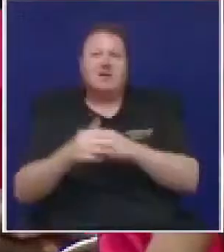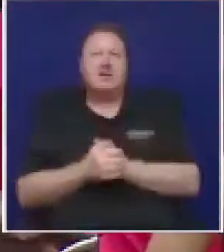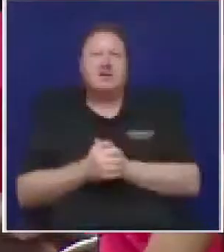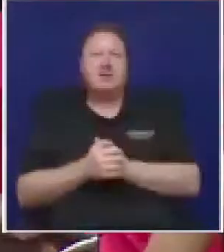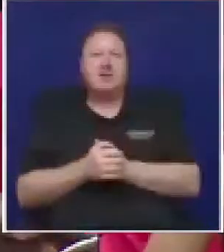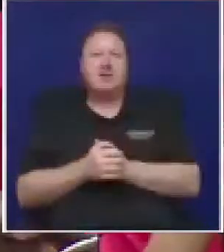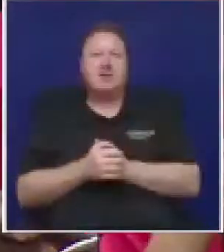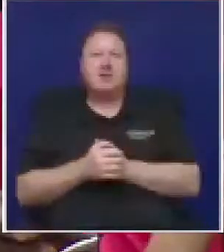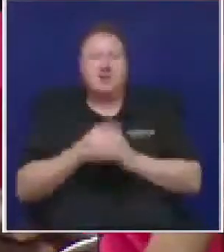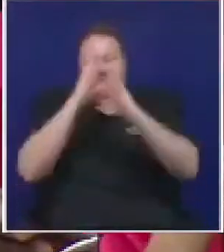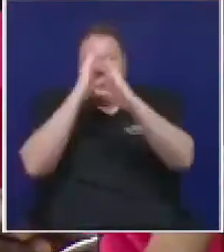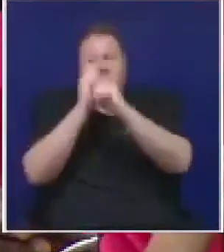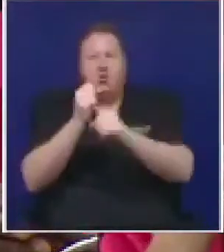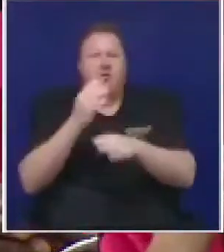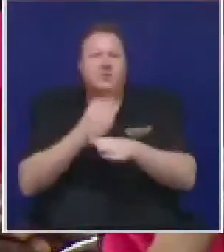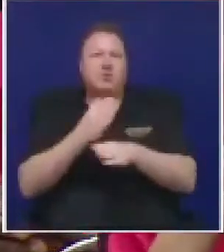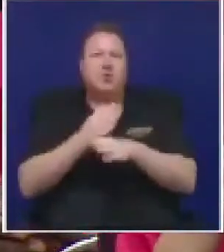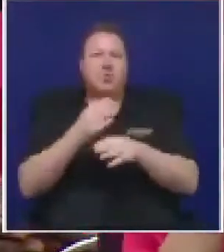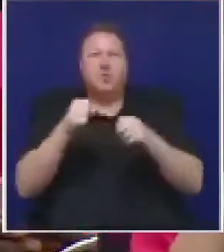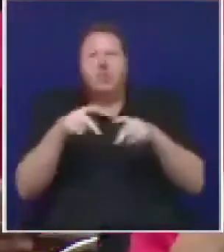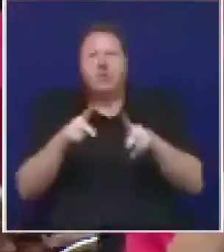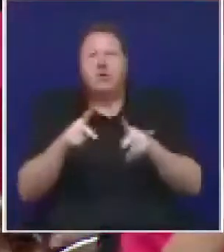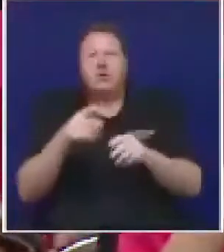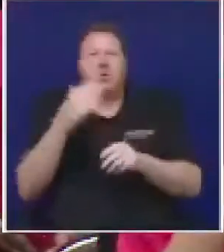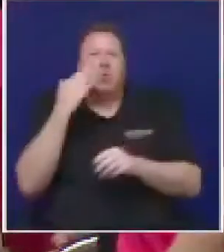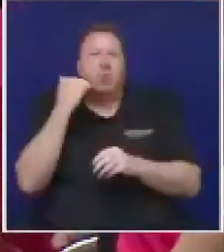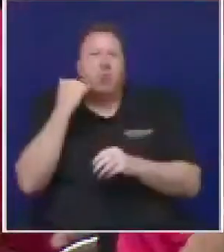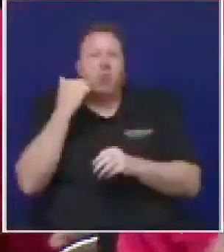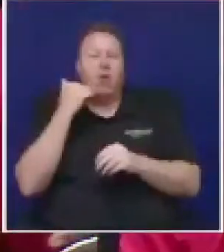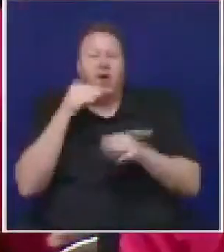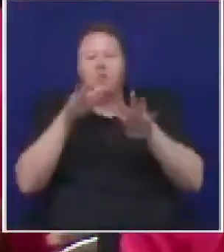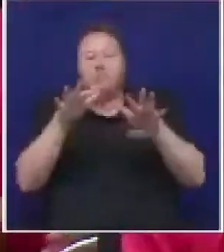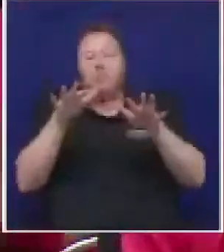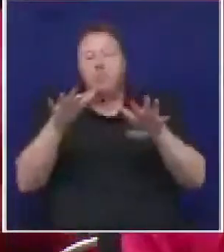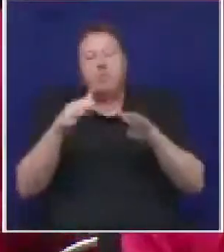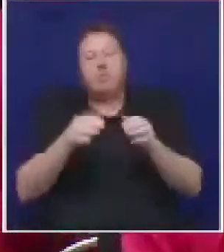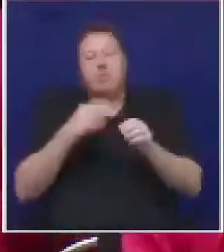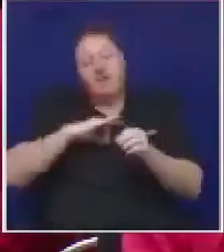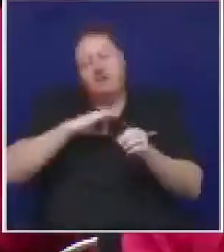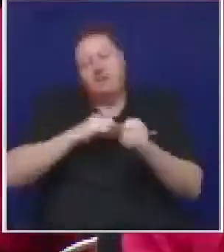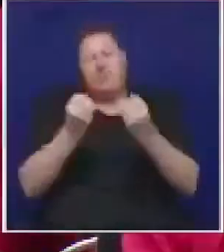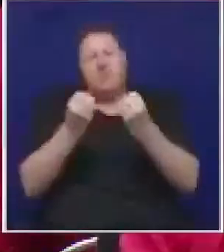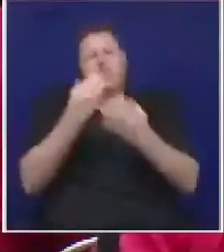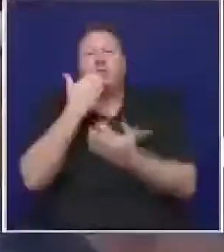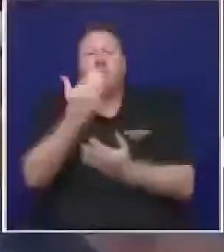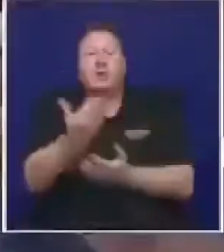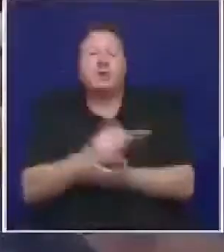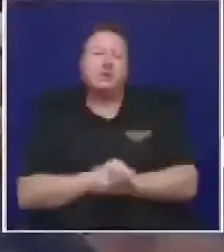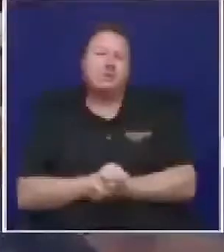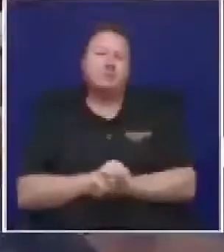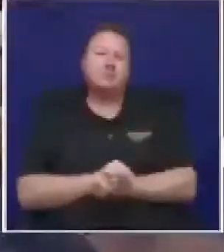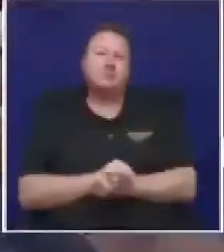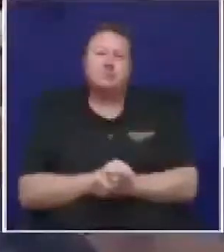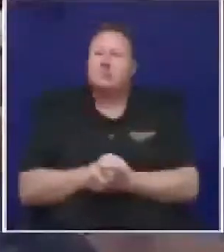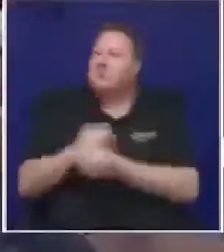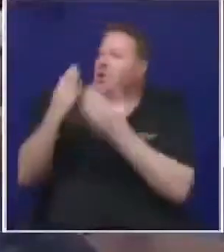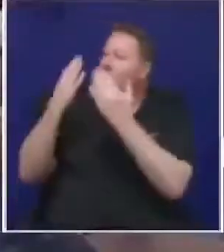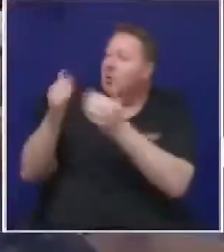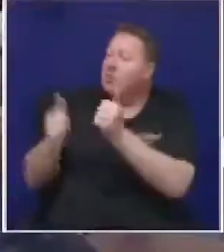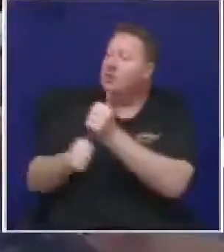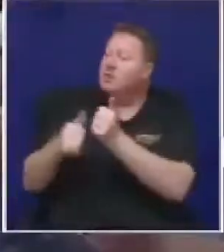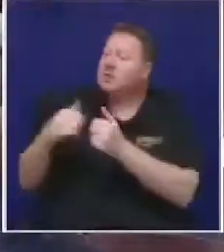concentration of jobs and opportunities on white settlers? I thank you. Thank you, Honorable Deputy